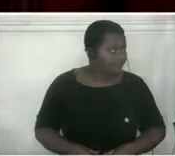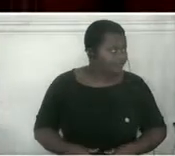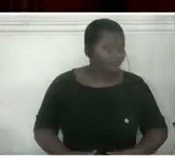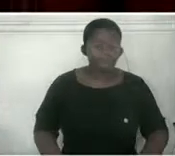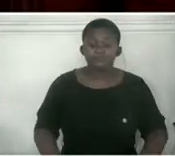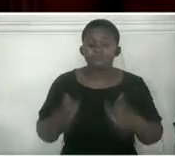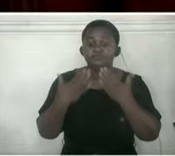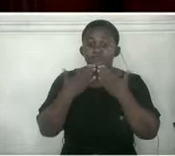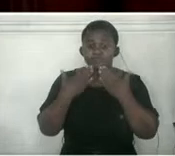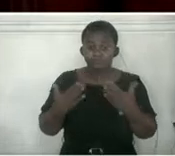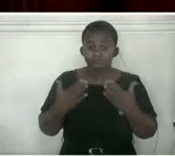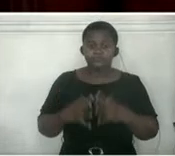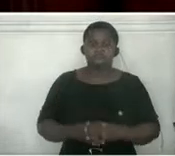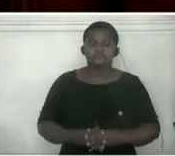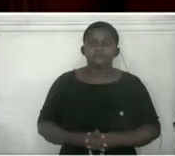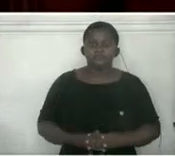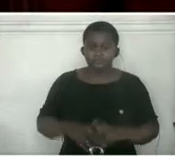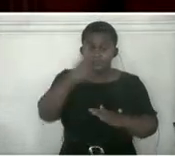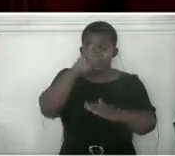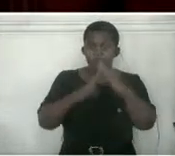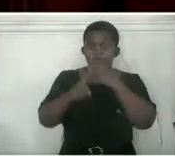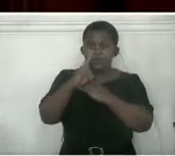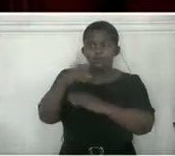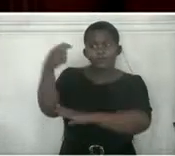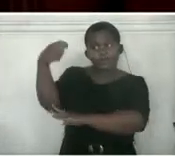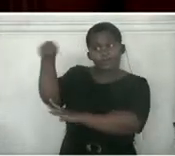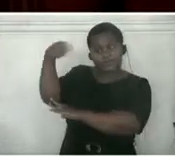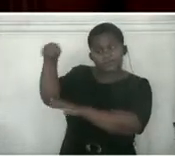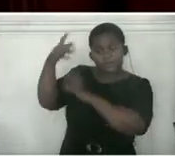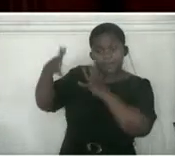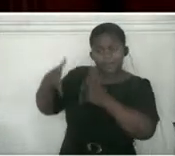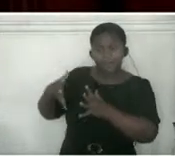Thank you. Honourable Speaker,